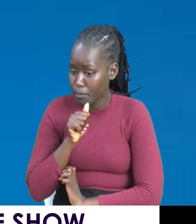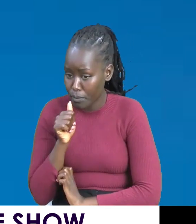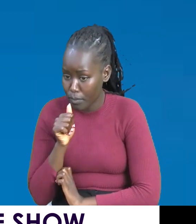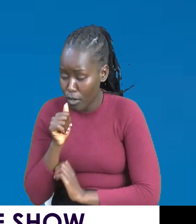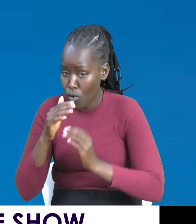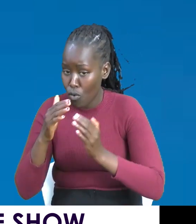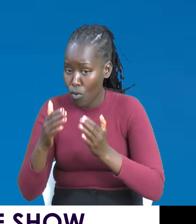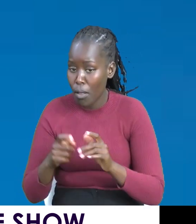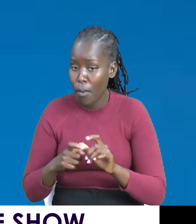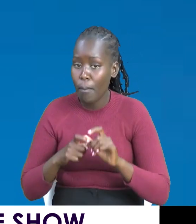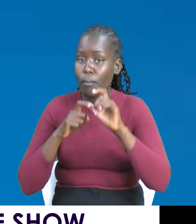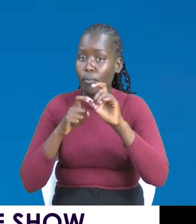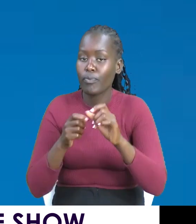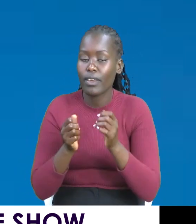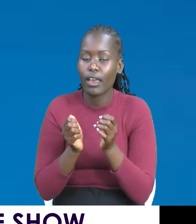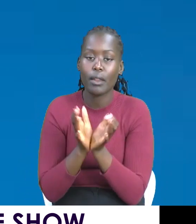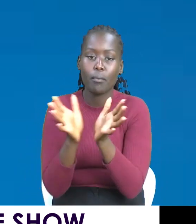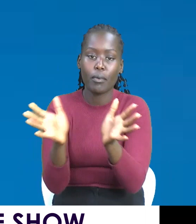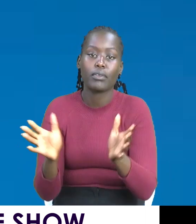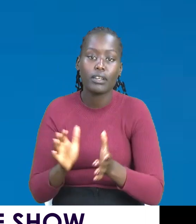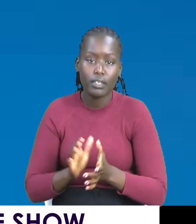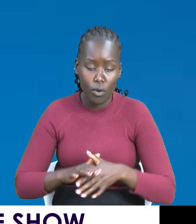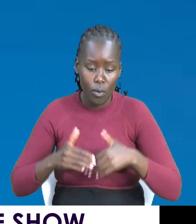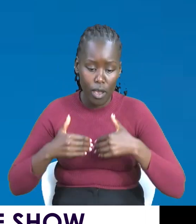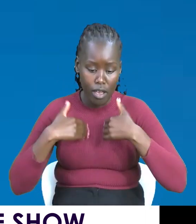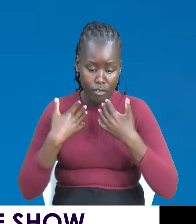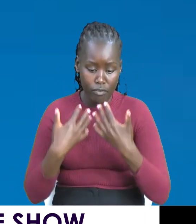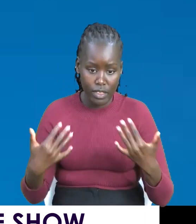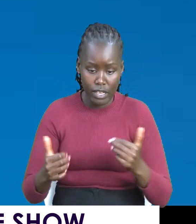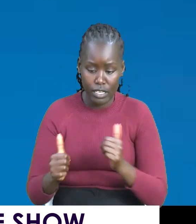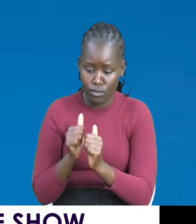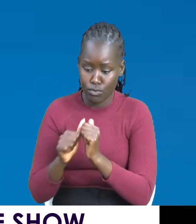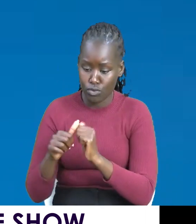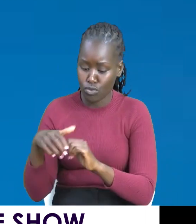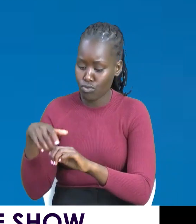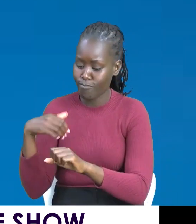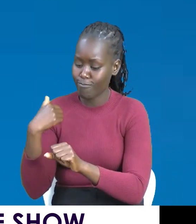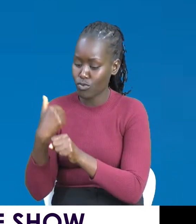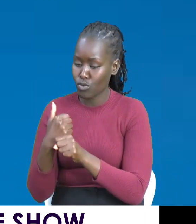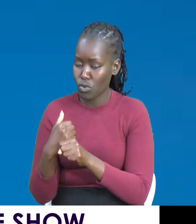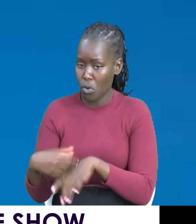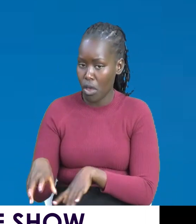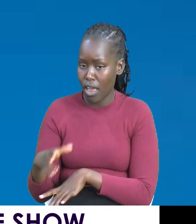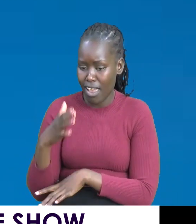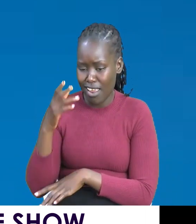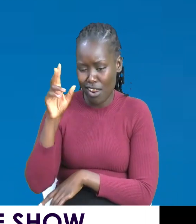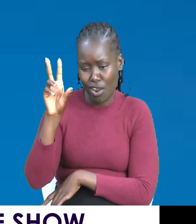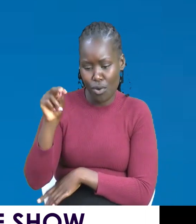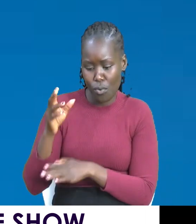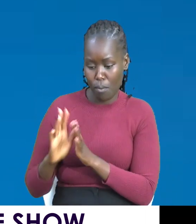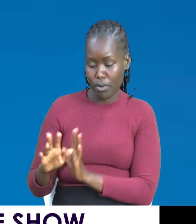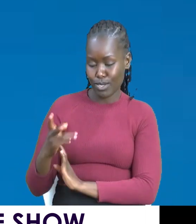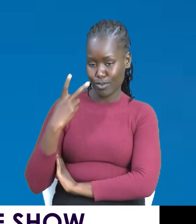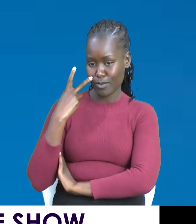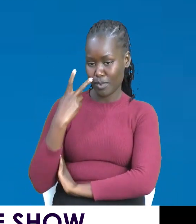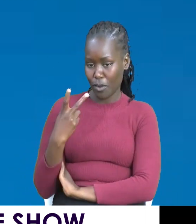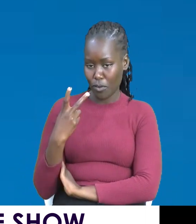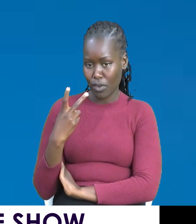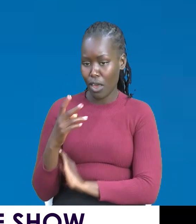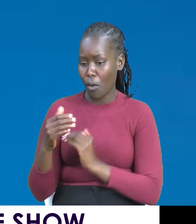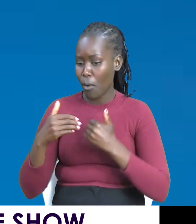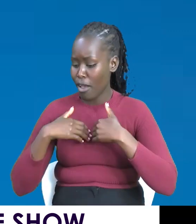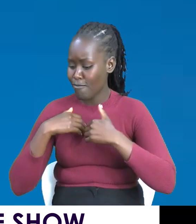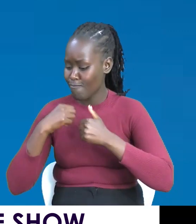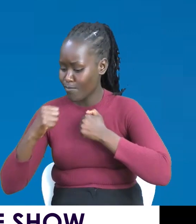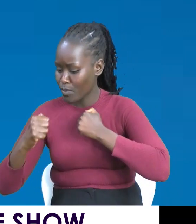be rewarded in public. There are things that you may do and nobody seems to recognize it. There are battles